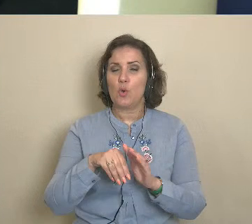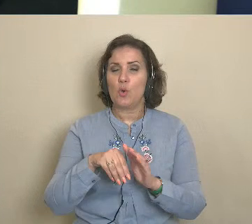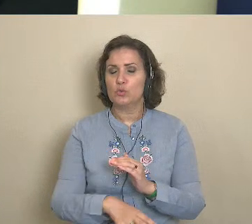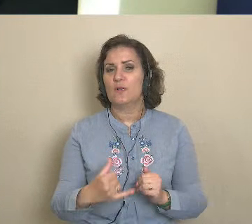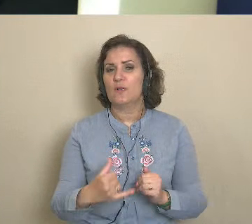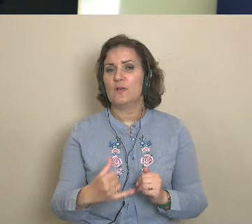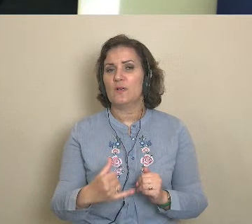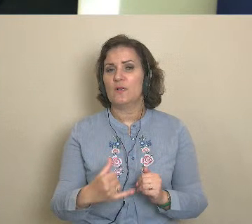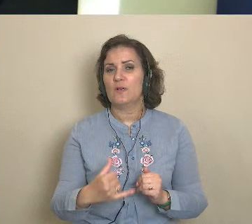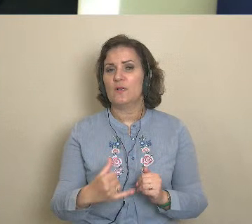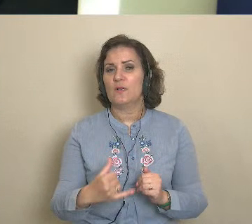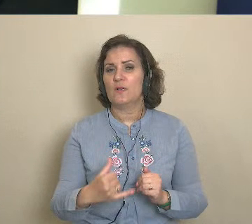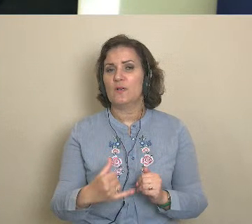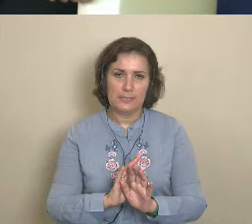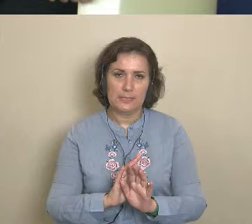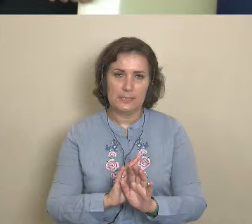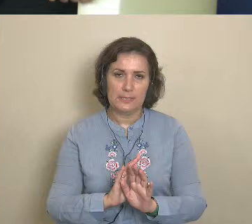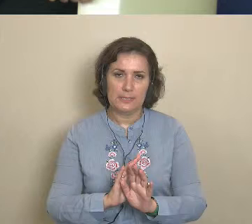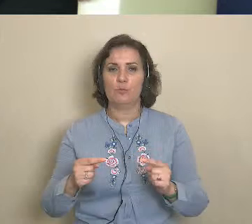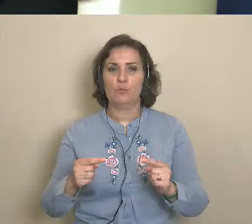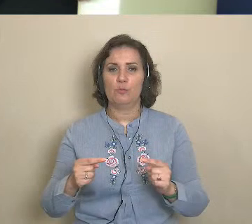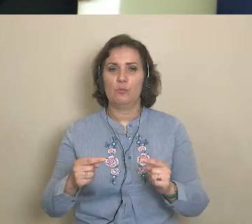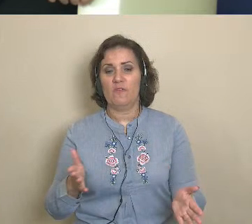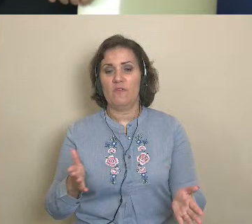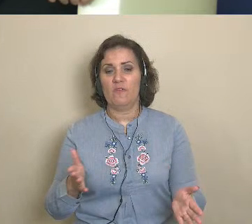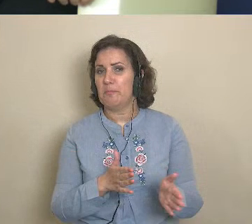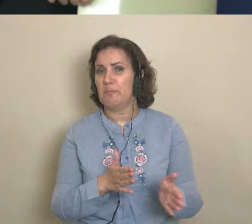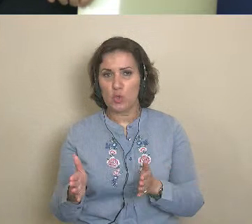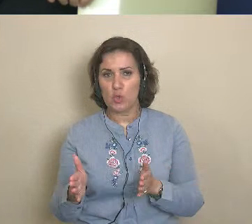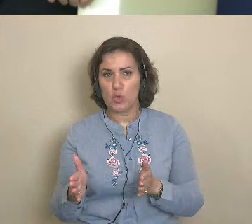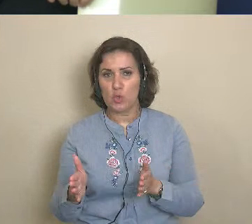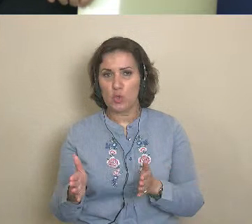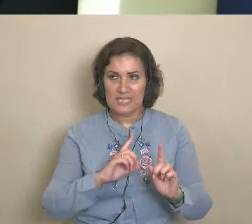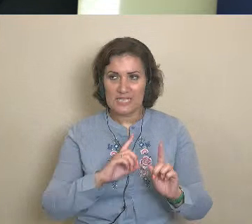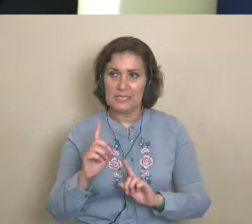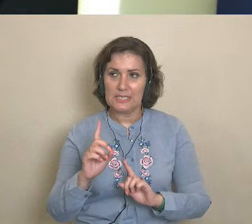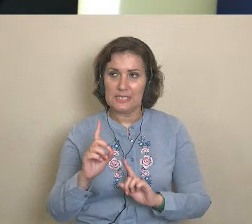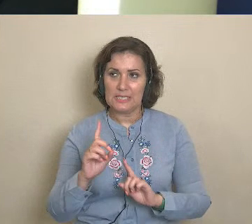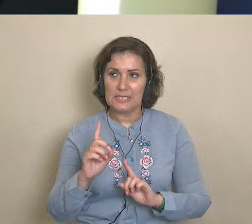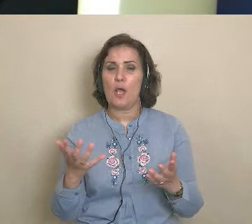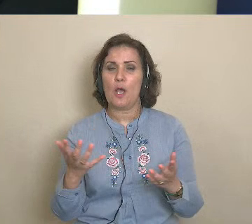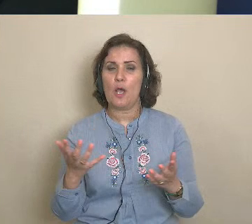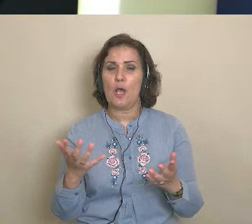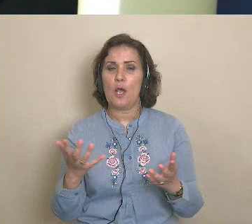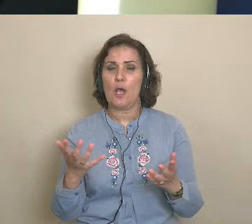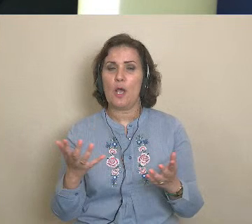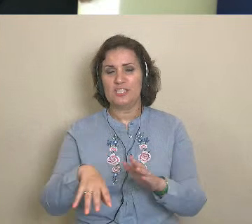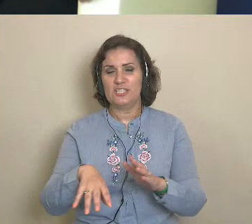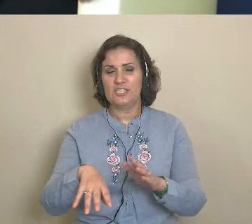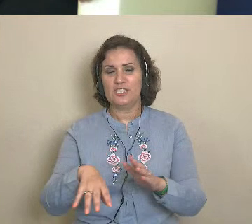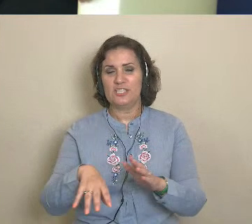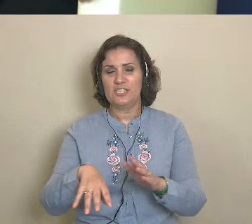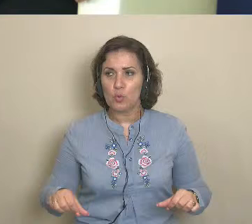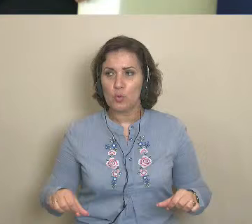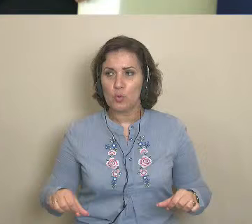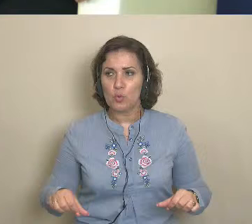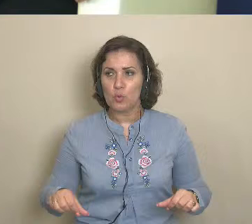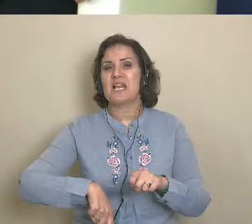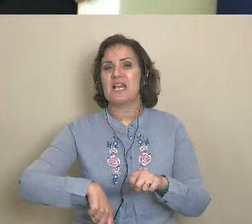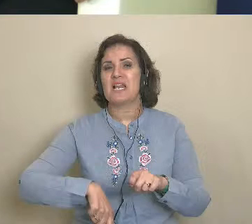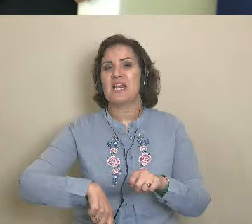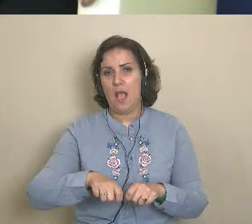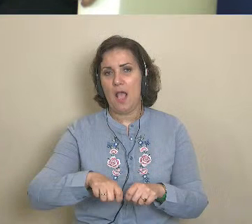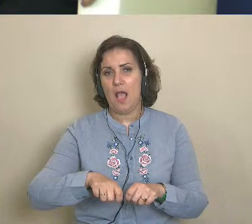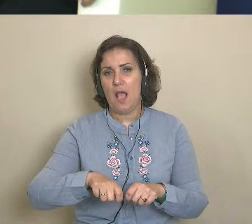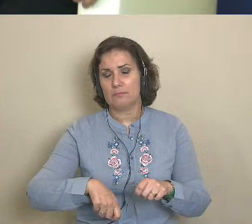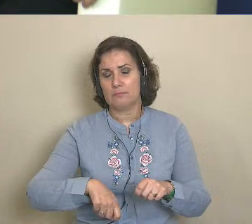On voting day, nothing changes. We have a preparatory meeting where the PSC